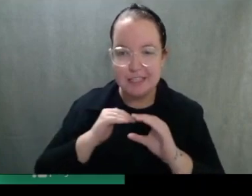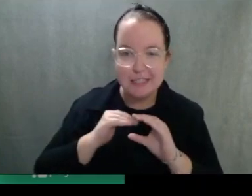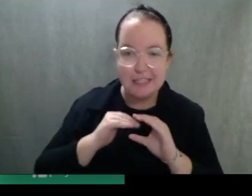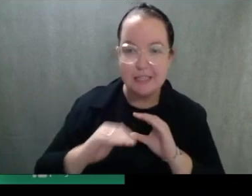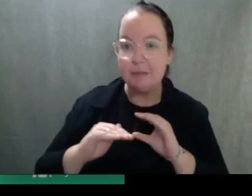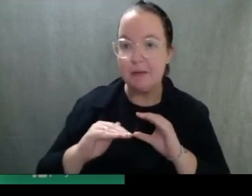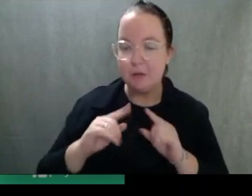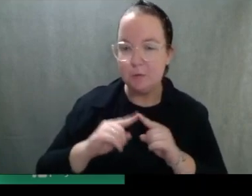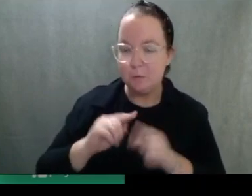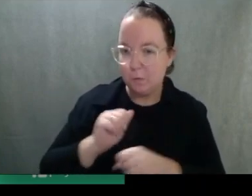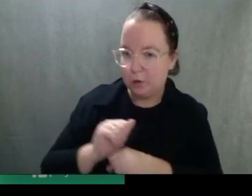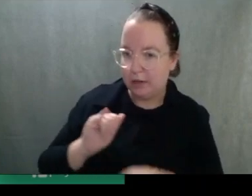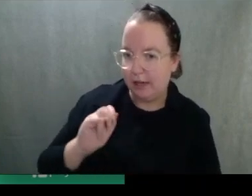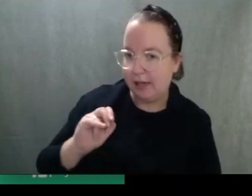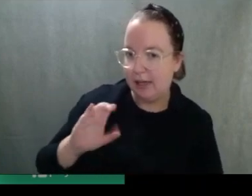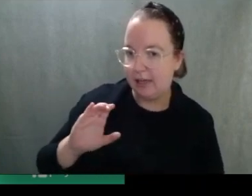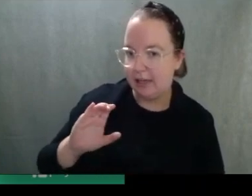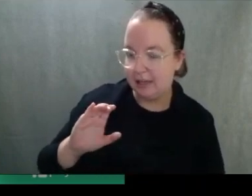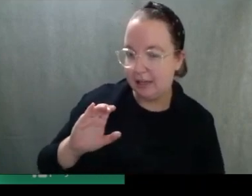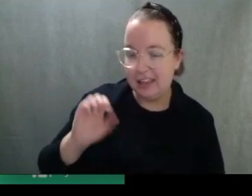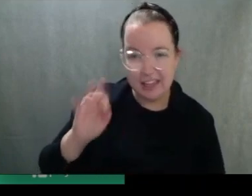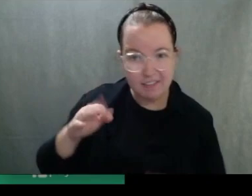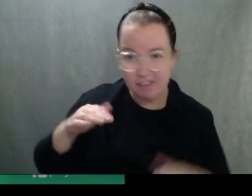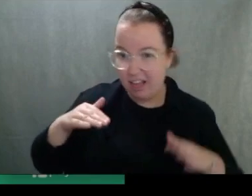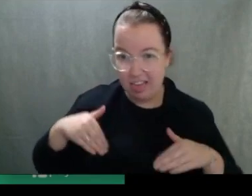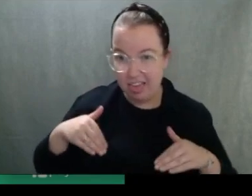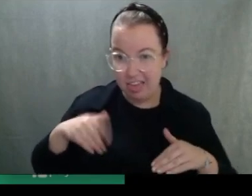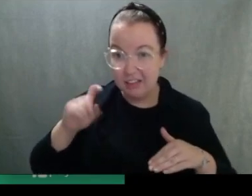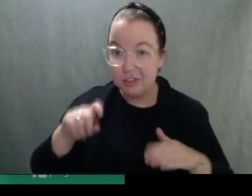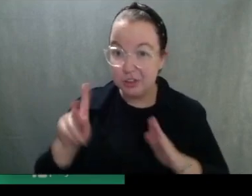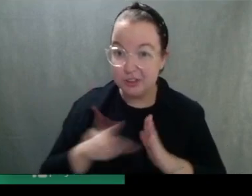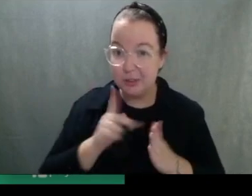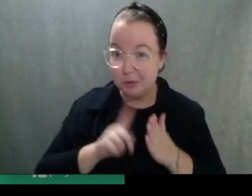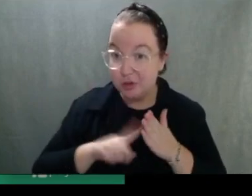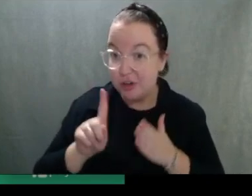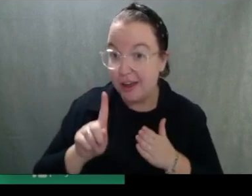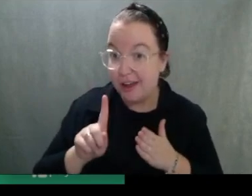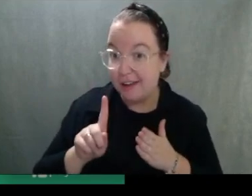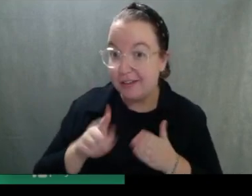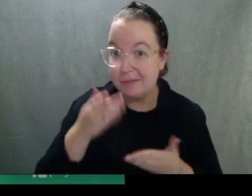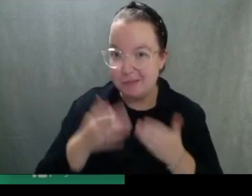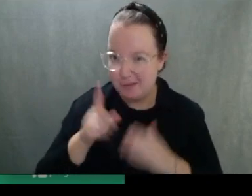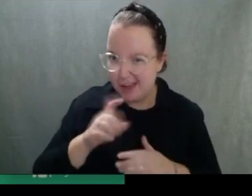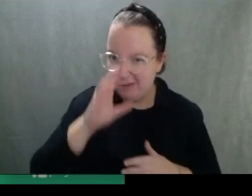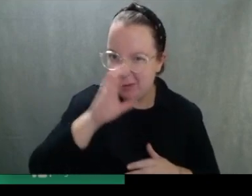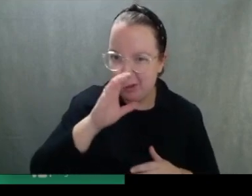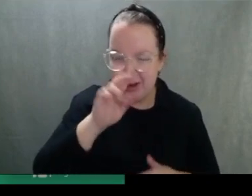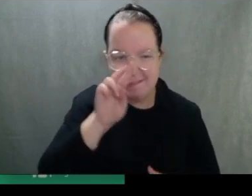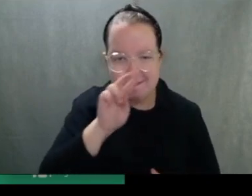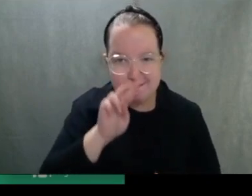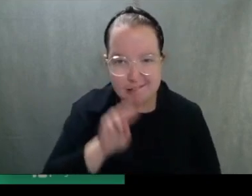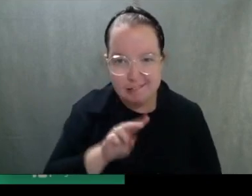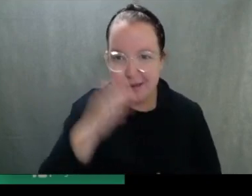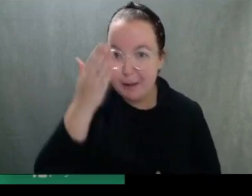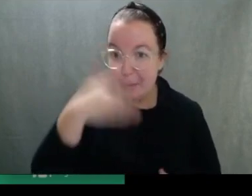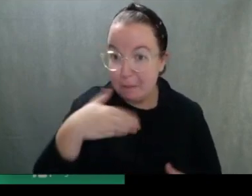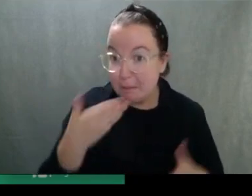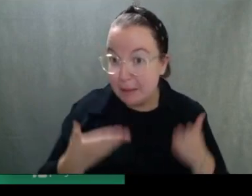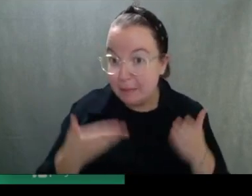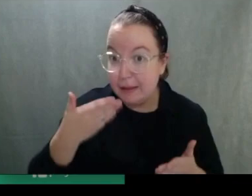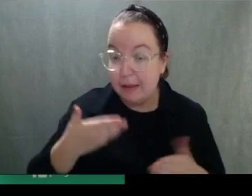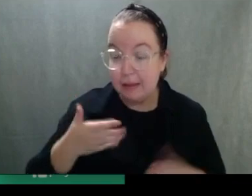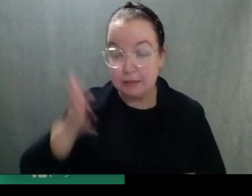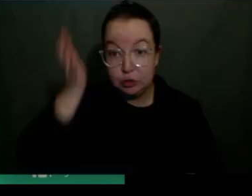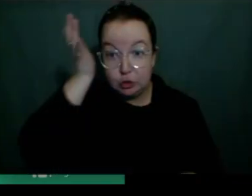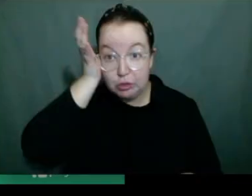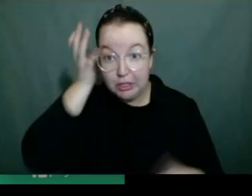it, make sure you double check your email. You can search for PayCom. Sometimes you may have missed it, or check your trash or